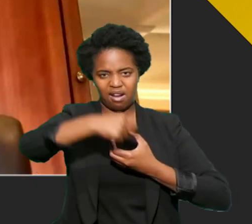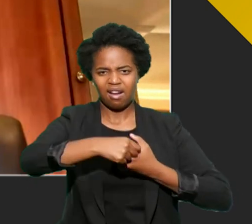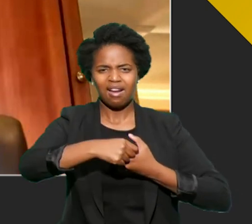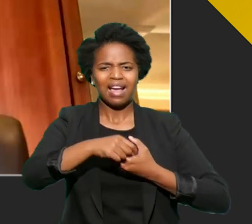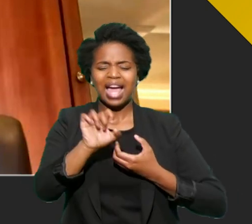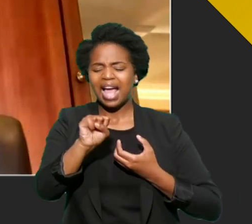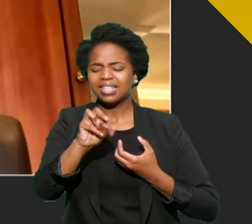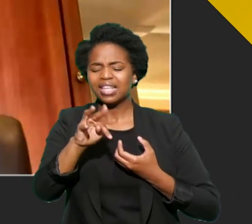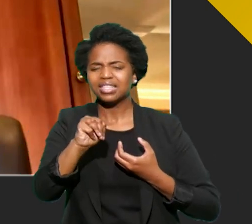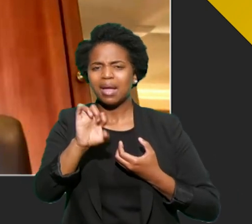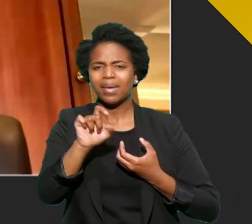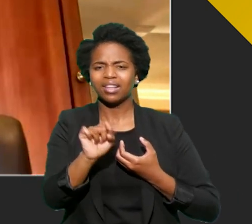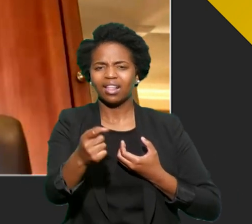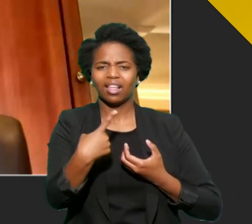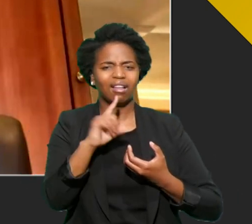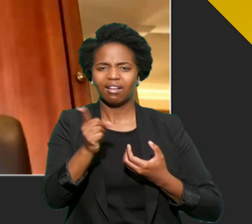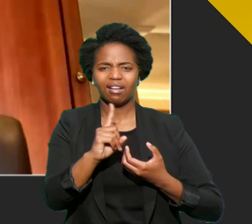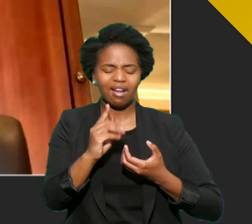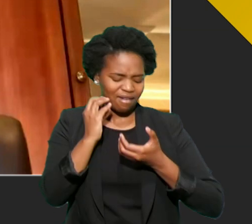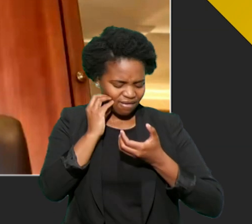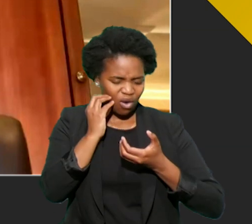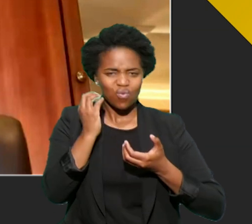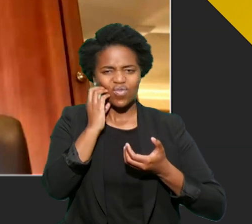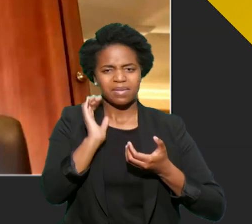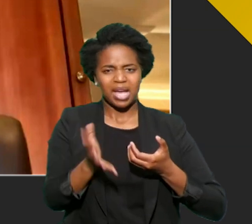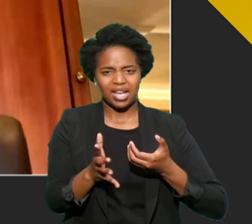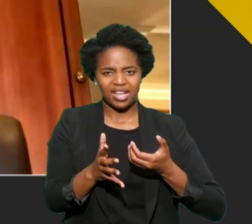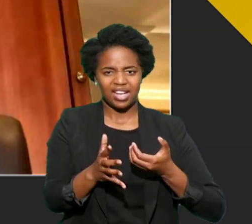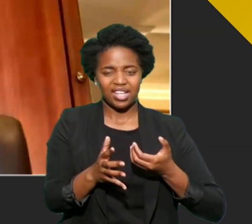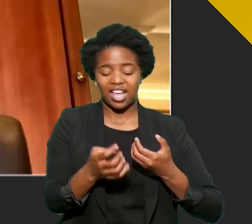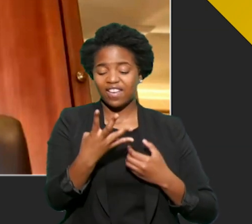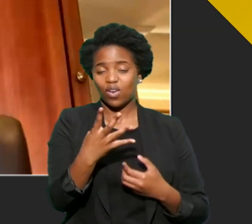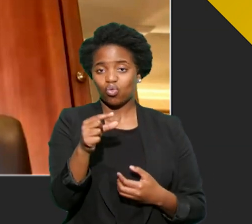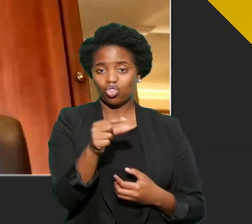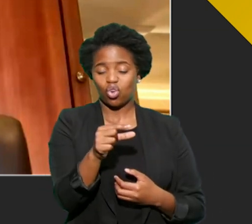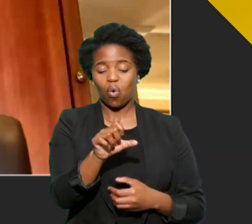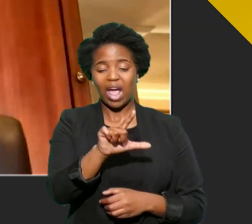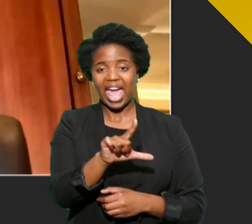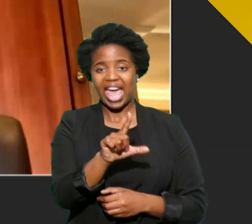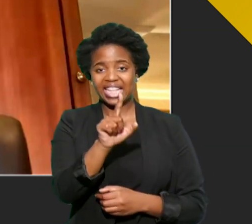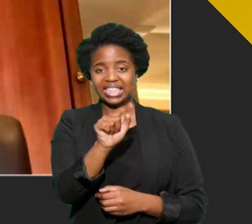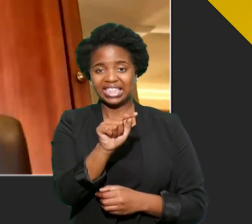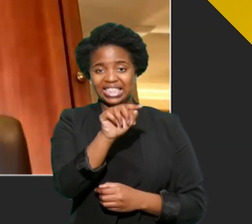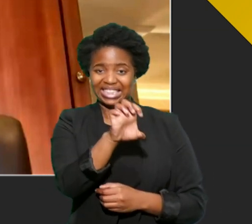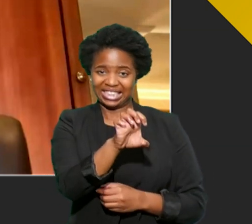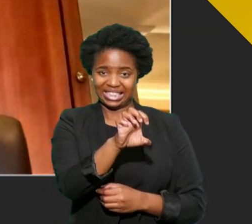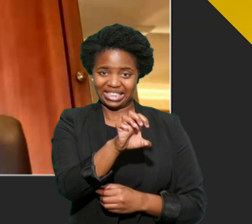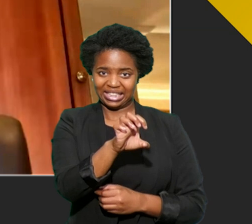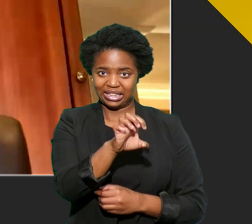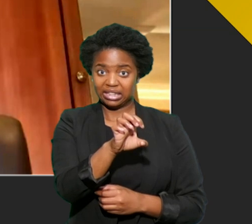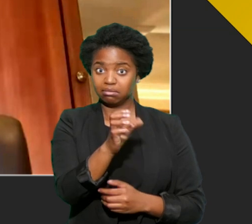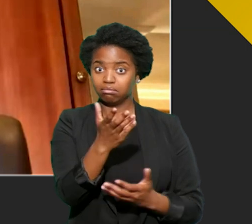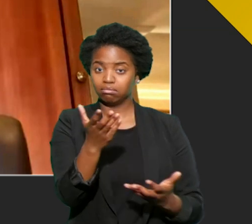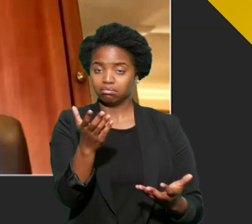an SMS. Yes. Then 4G or LTE was